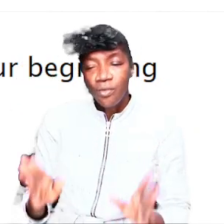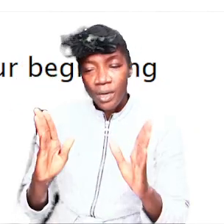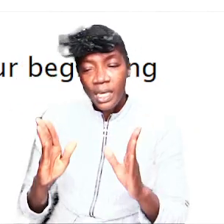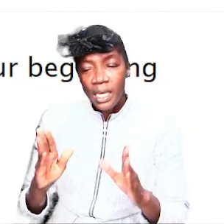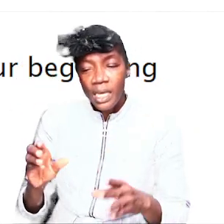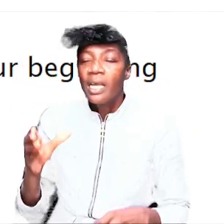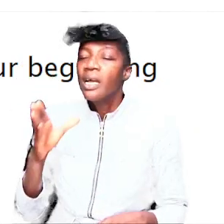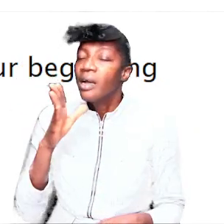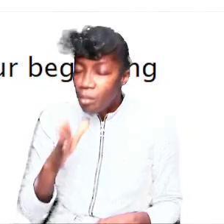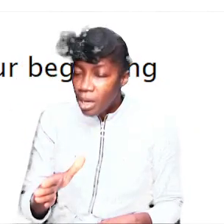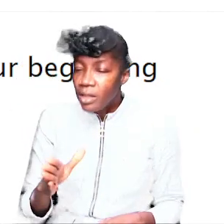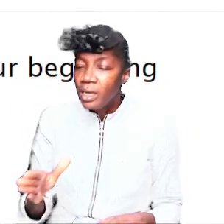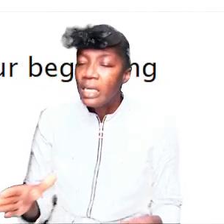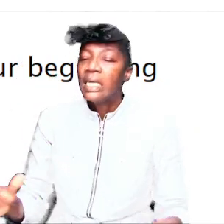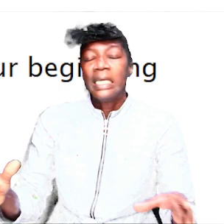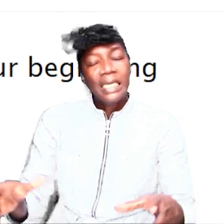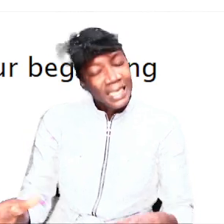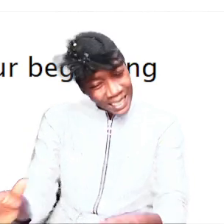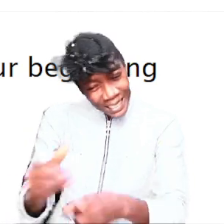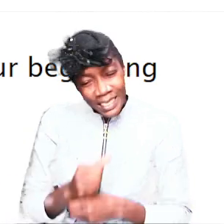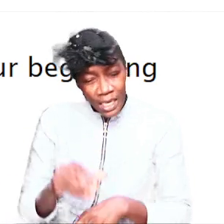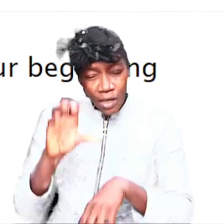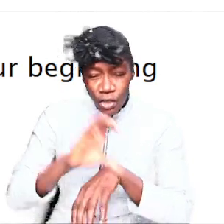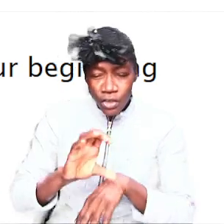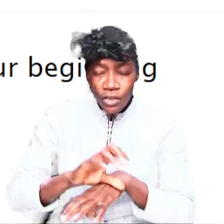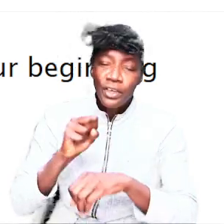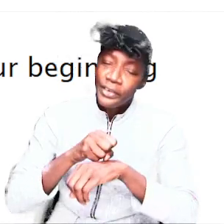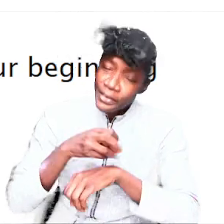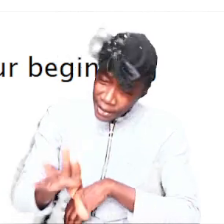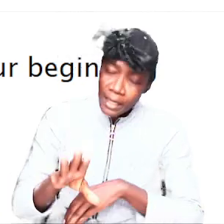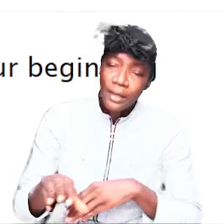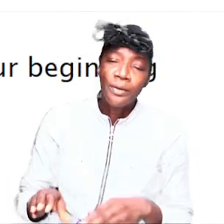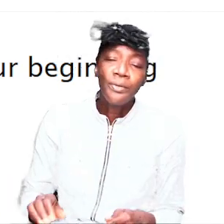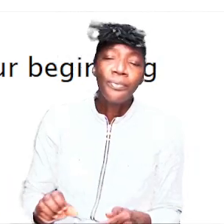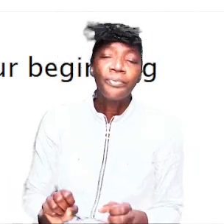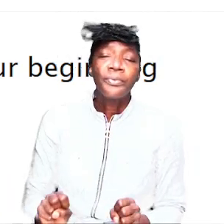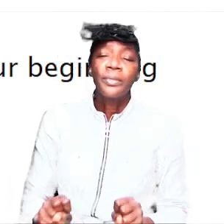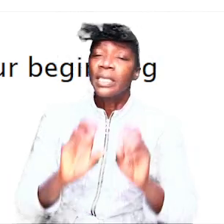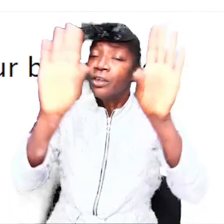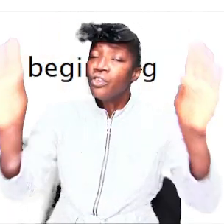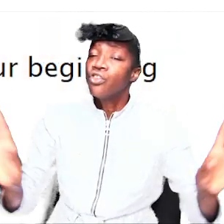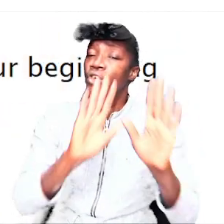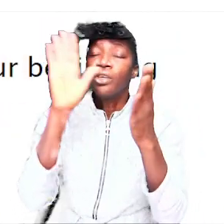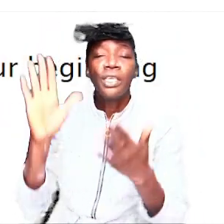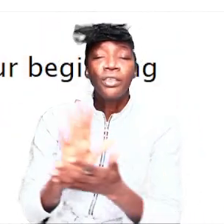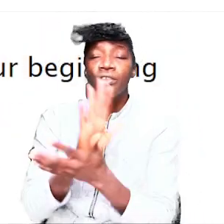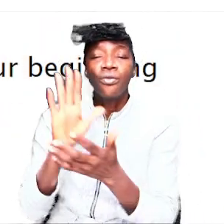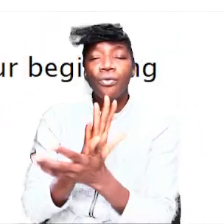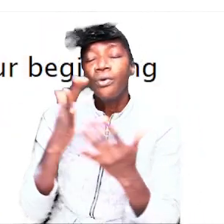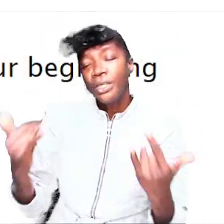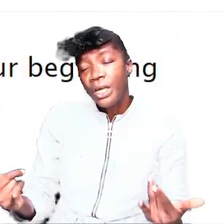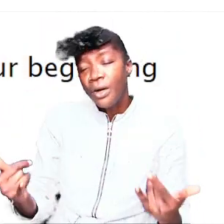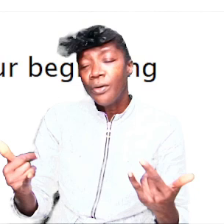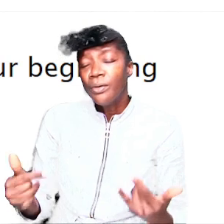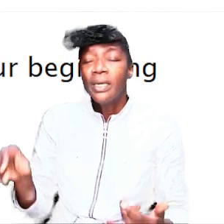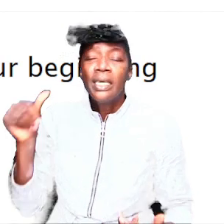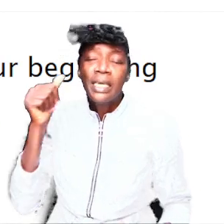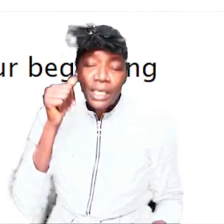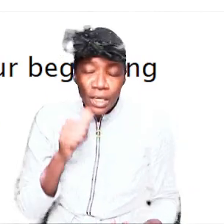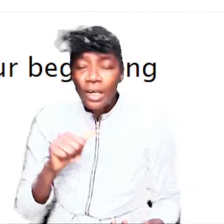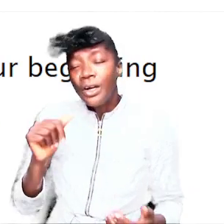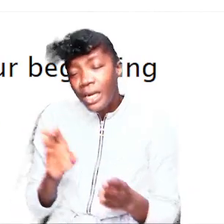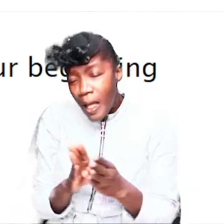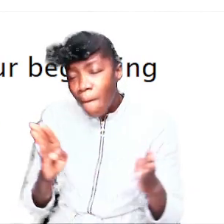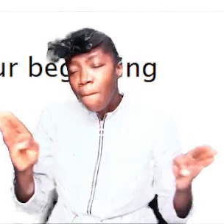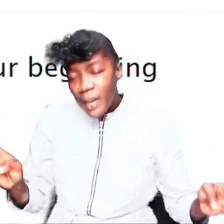church, took her to church, sent her to Sunday school. But this girl was big, and you know, the older they get, they kind